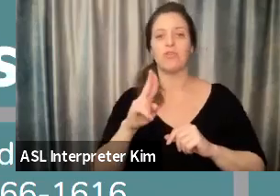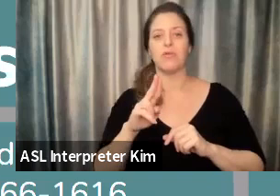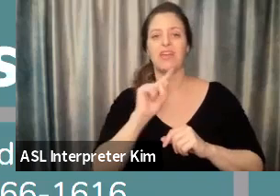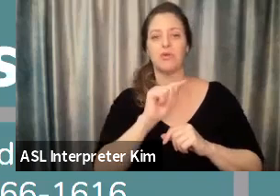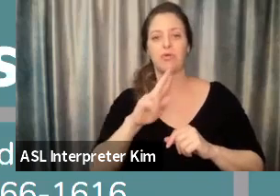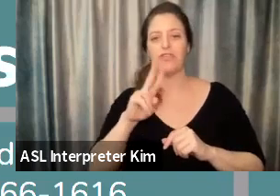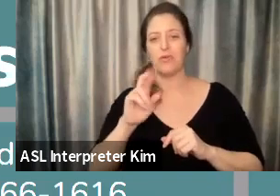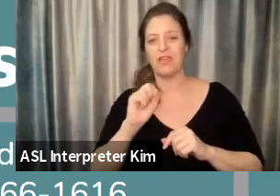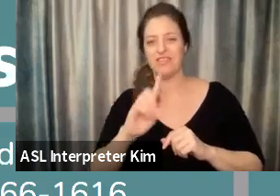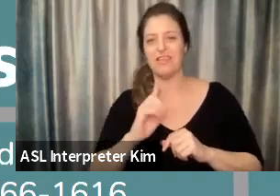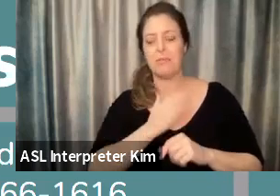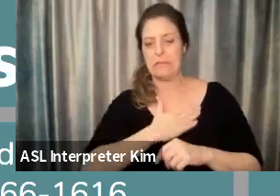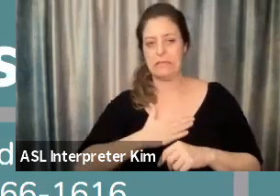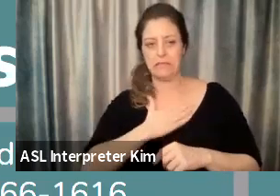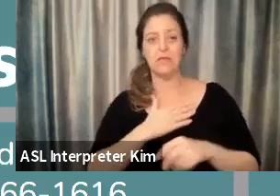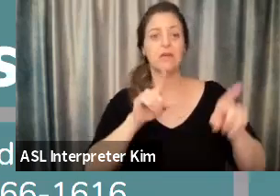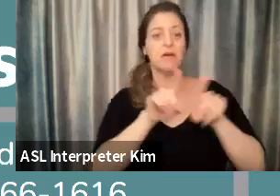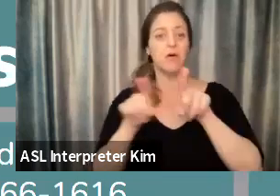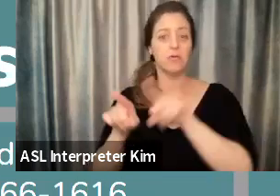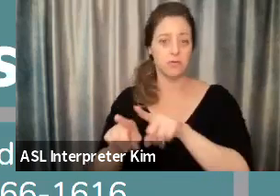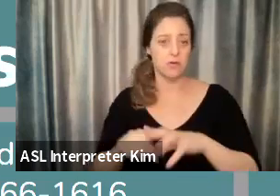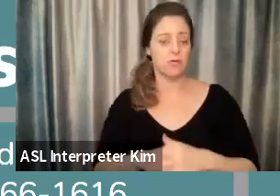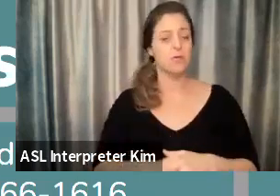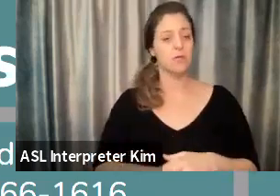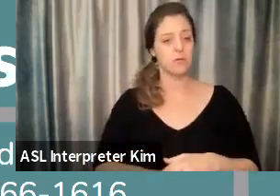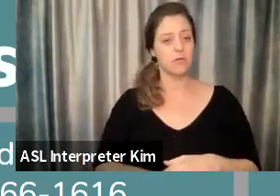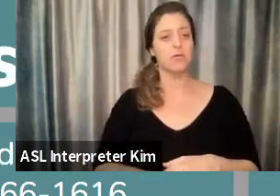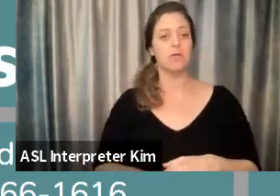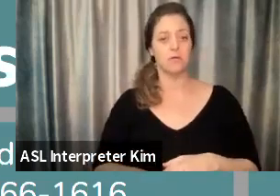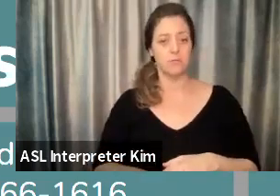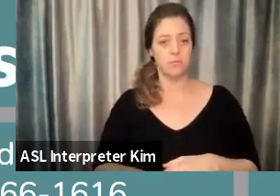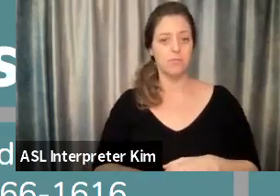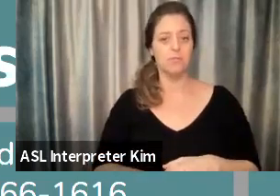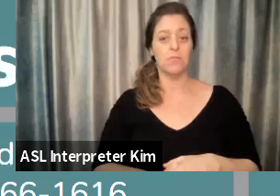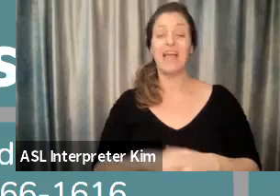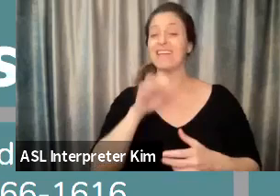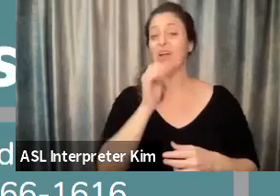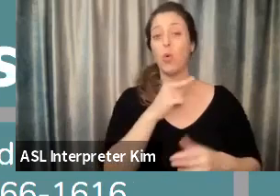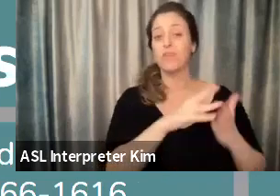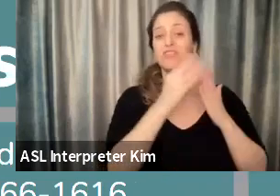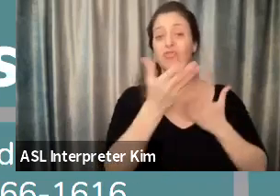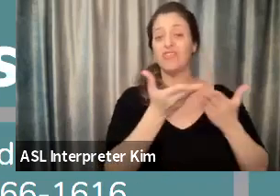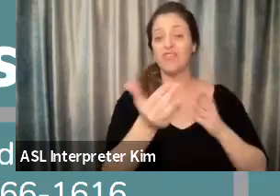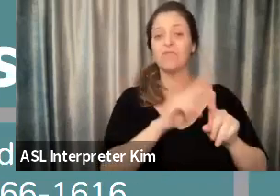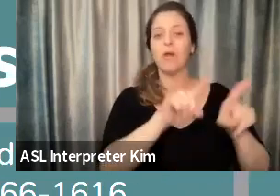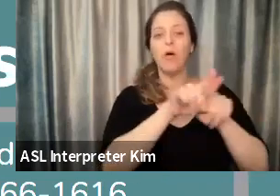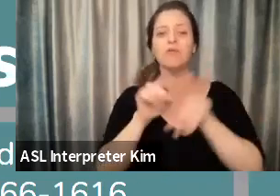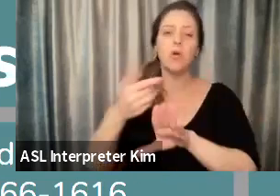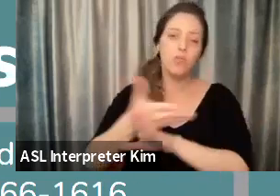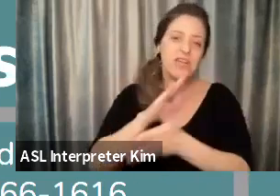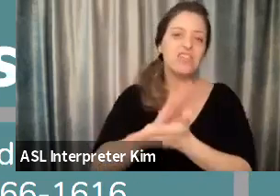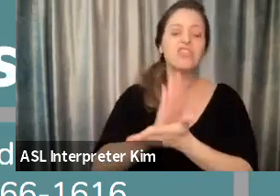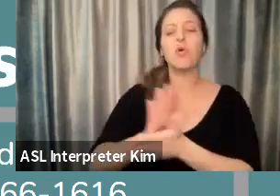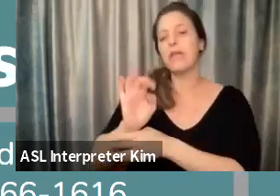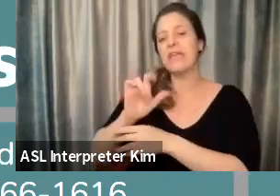We also want to let you know that our contacts too, not only within, let's say, student services, we mentioned like preschool and English